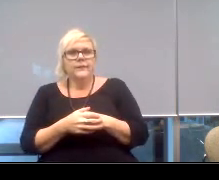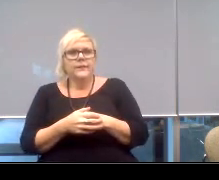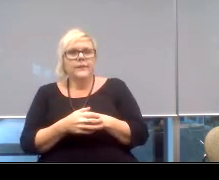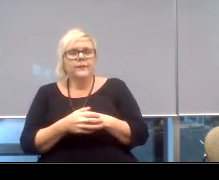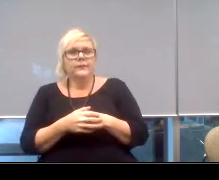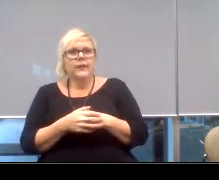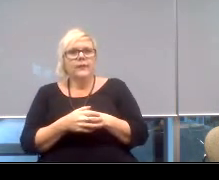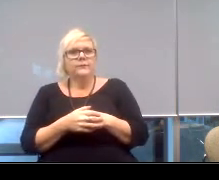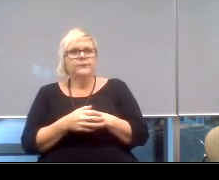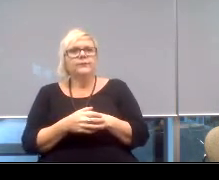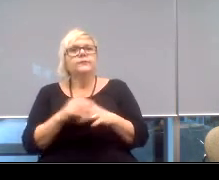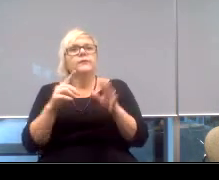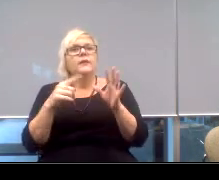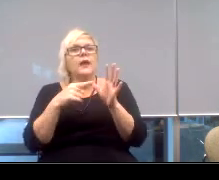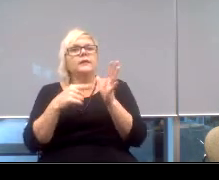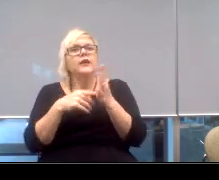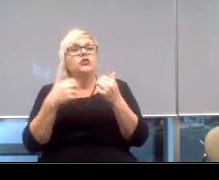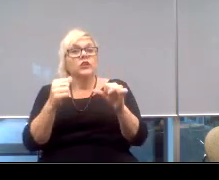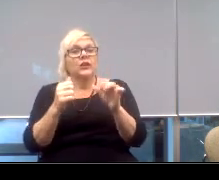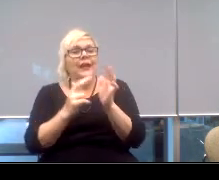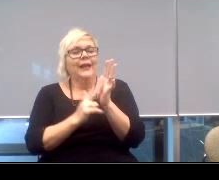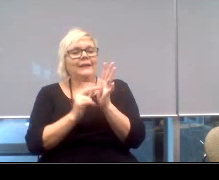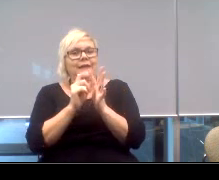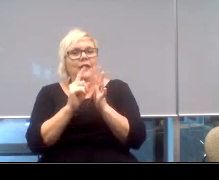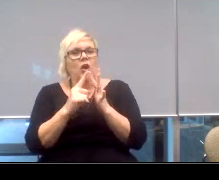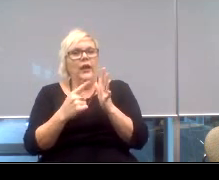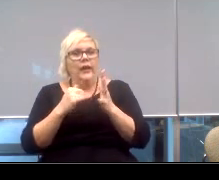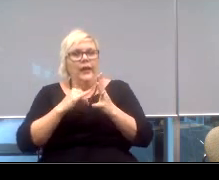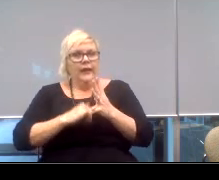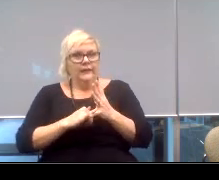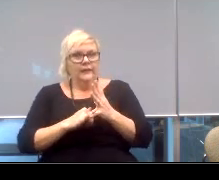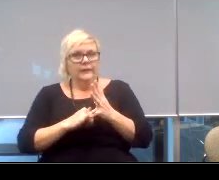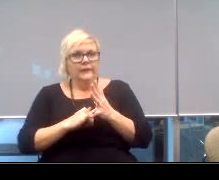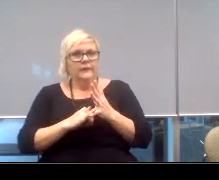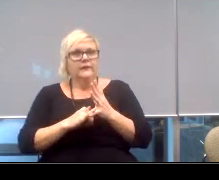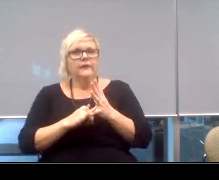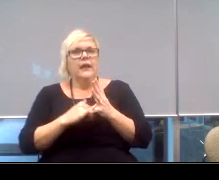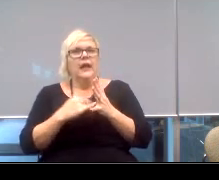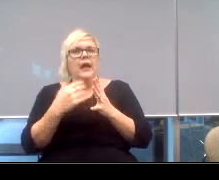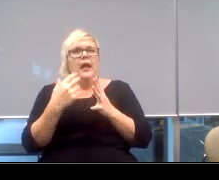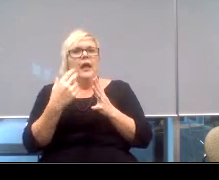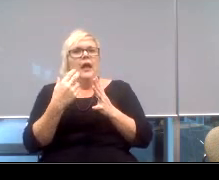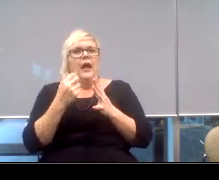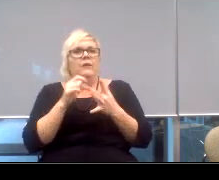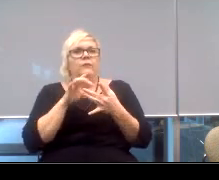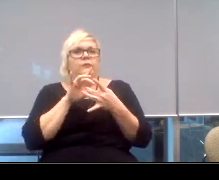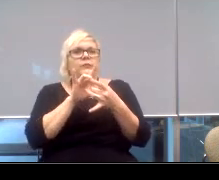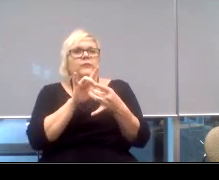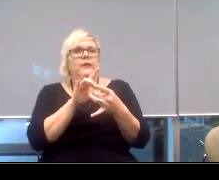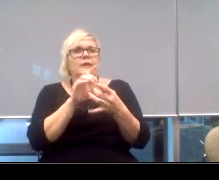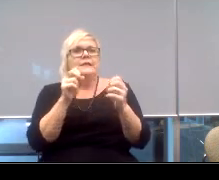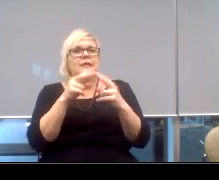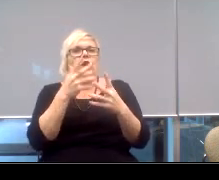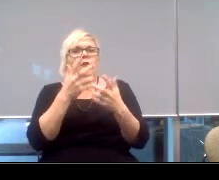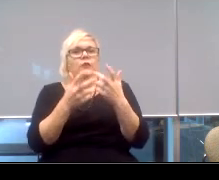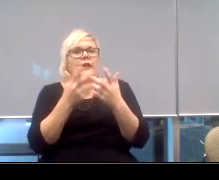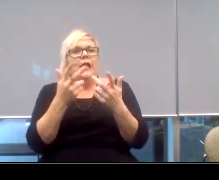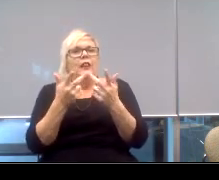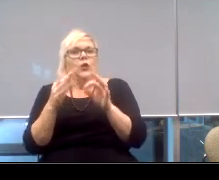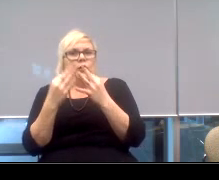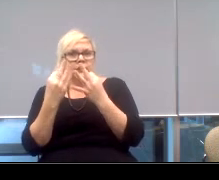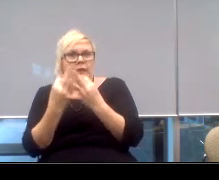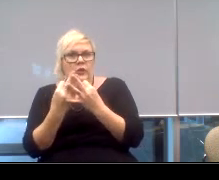As part of the AT strategy, the NDIS commissioned the University of Technology Sydney and Northcote Solutions to undertake a scoping and feasibility study